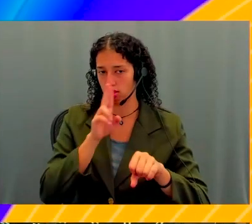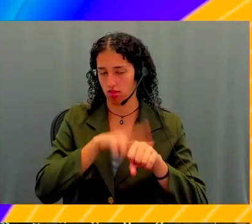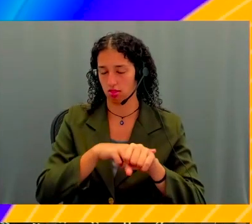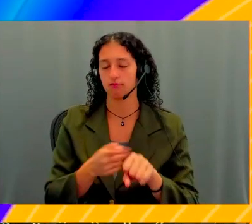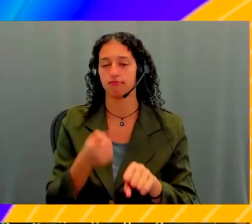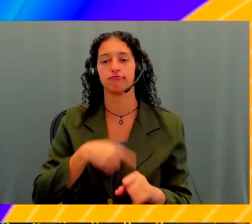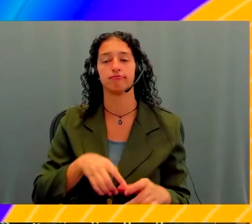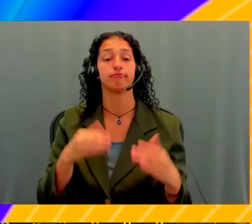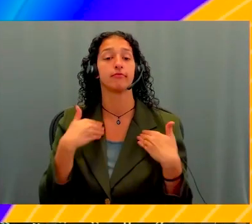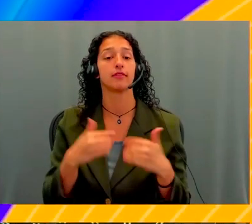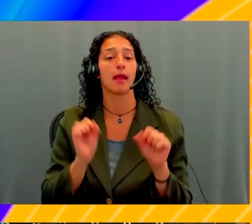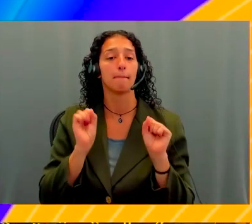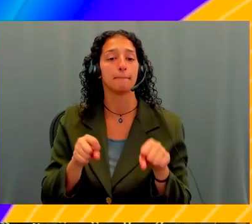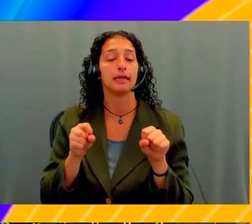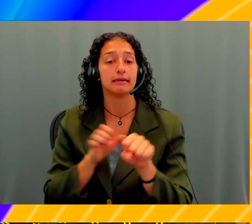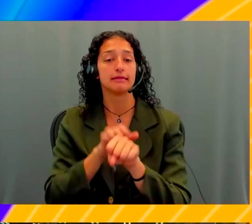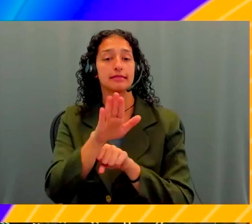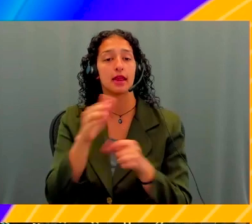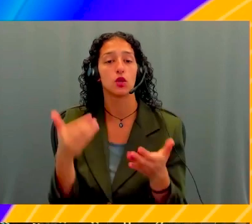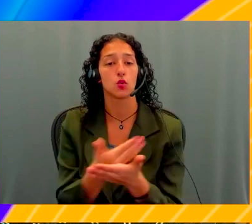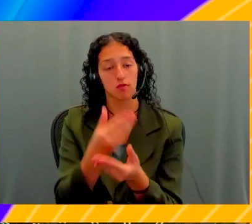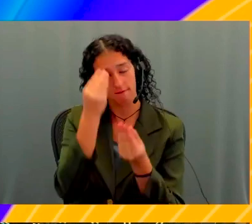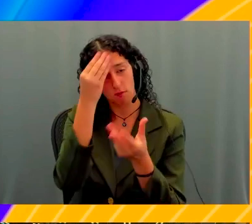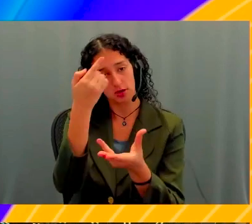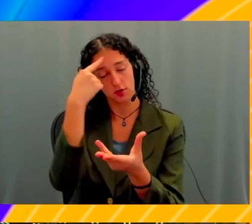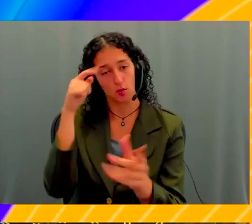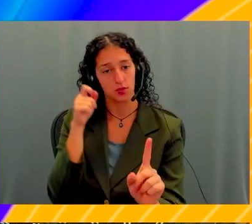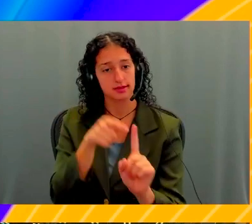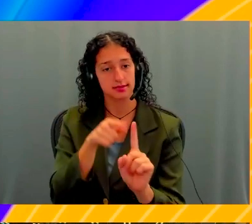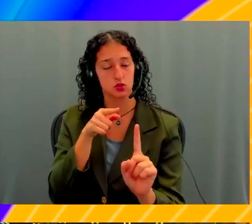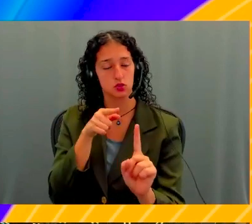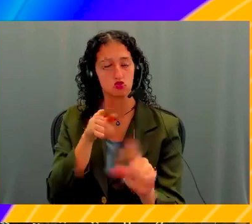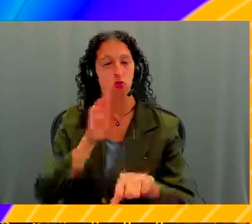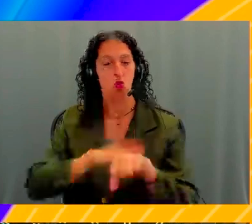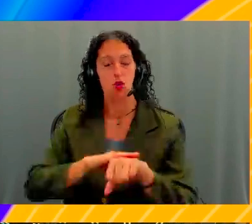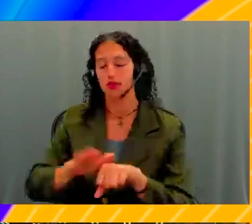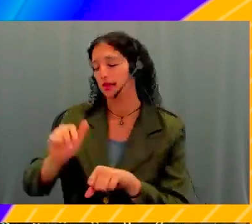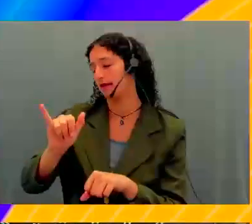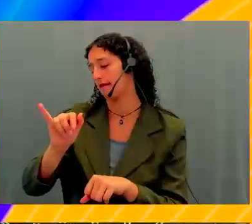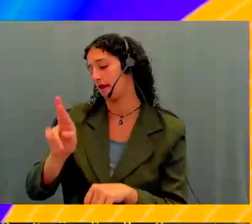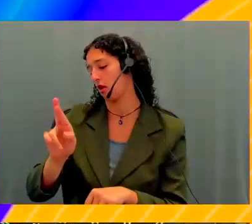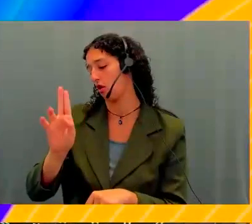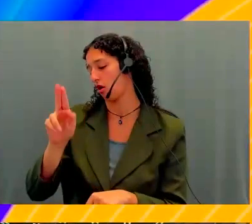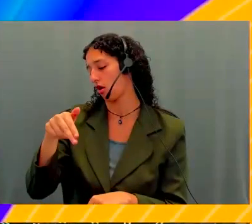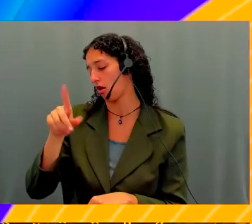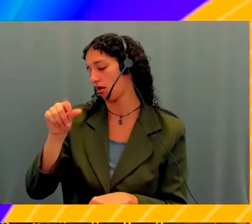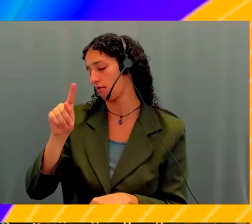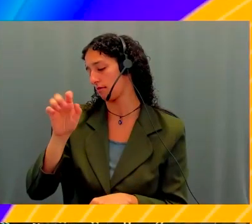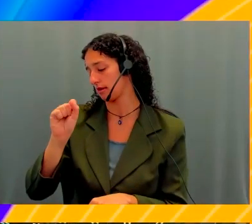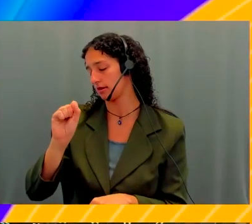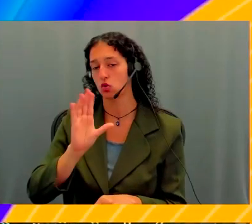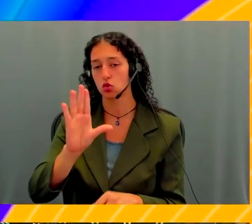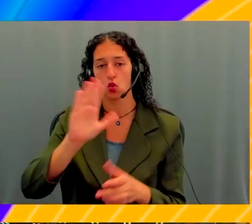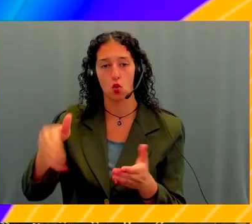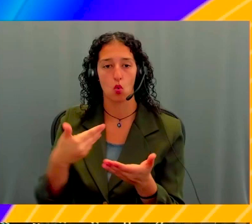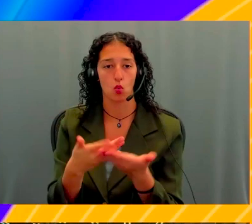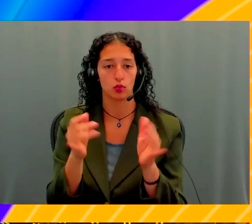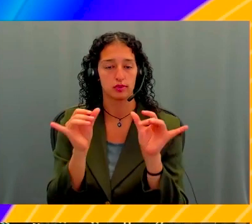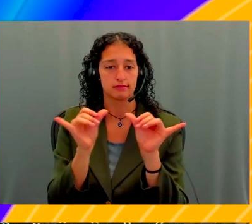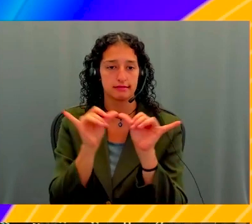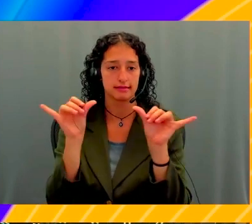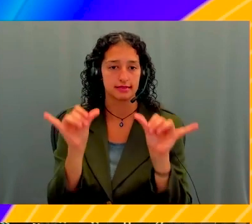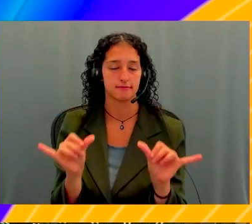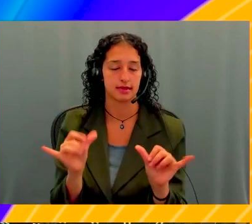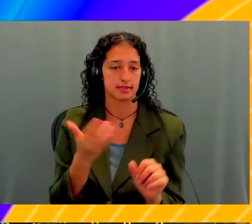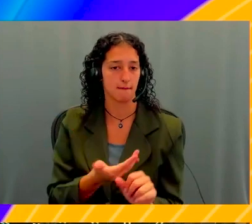send updates for the sensors itself through over-the-air updates. Wow. So your entire system is actually improving instead of just a